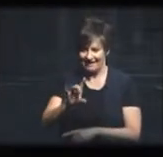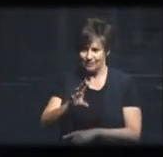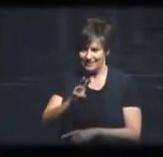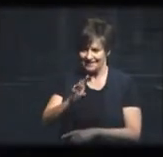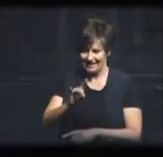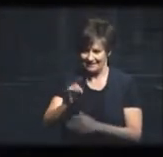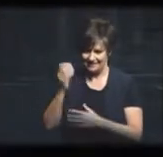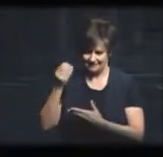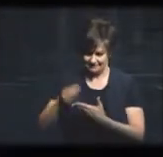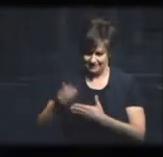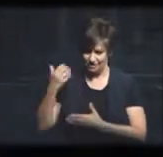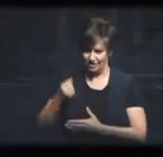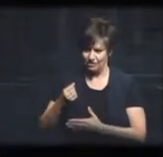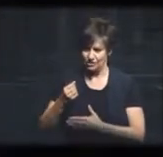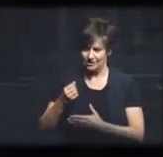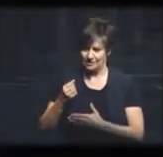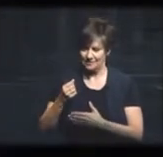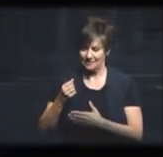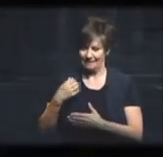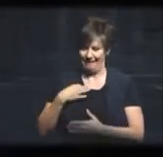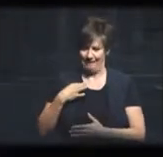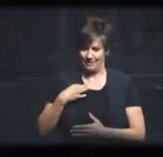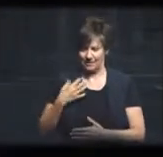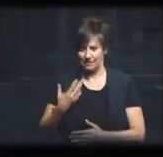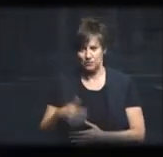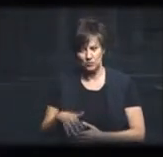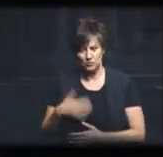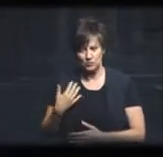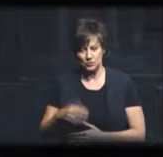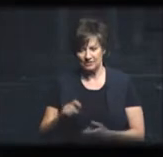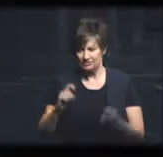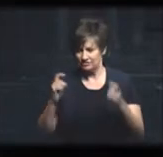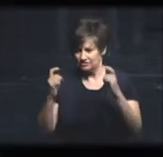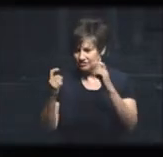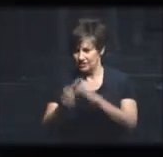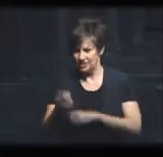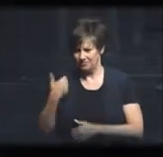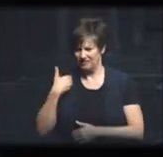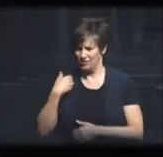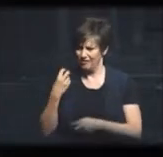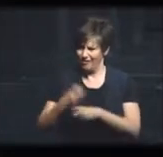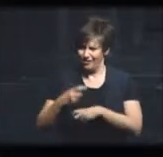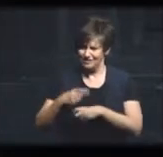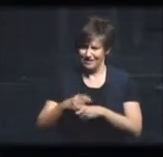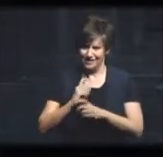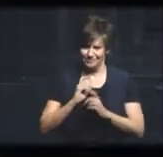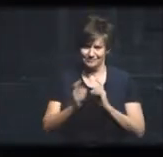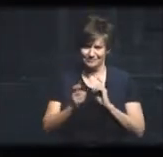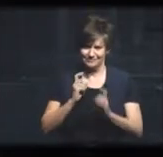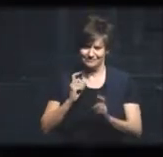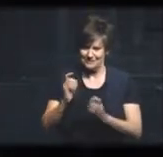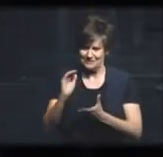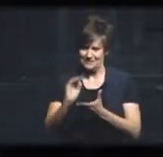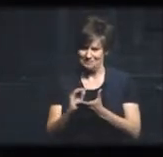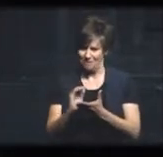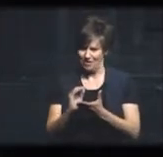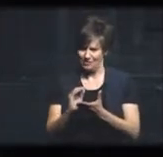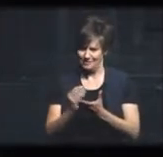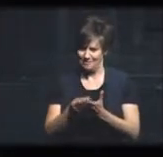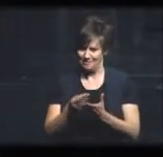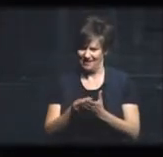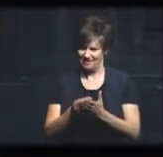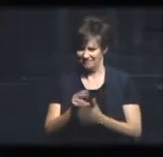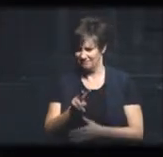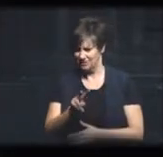868 scholarship applicants is a huge sea change for us. We used to have a hard time giving away a much smaller amount of money. We used to be